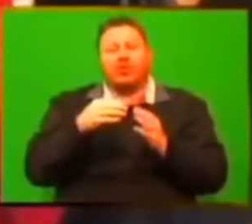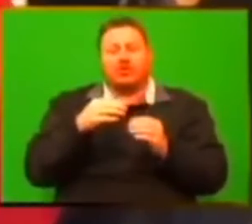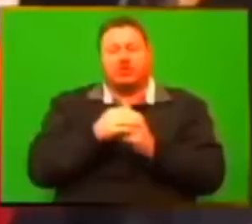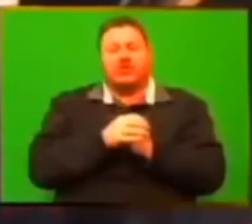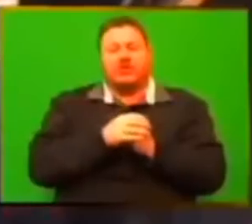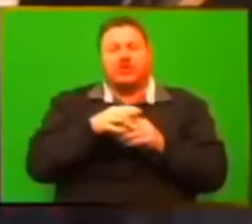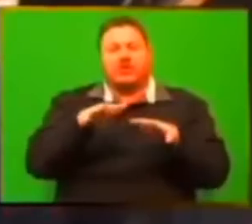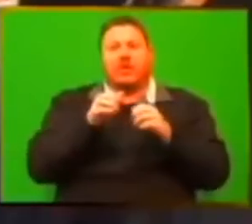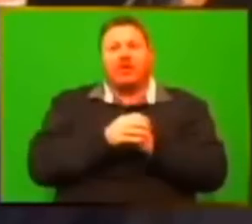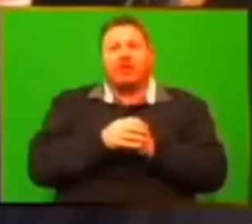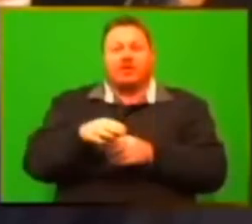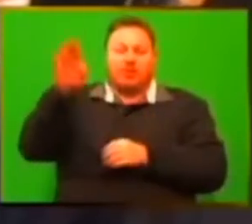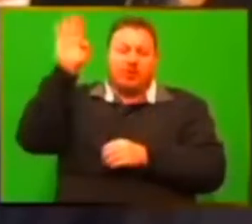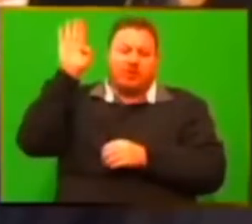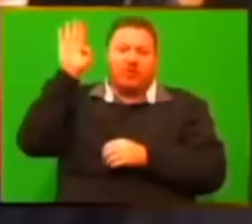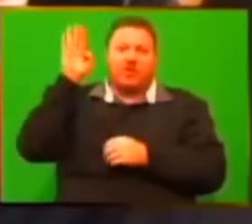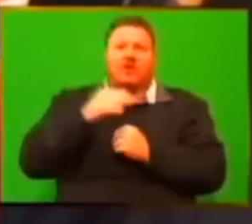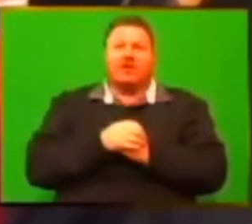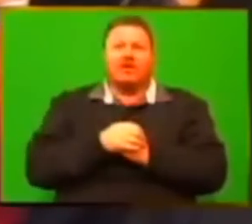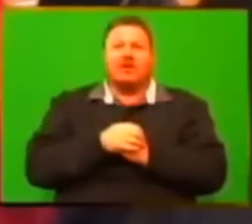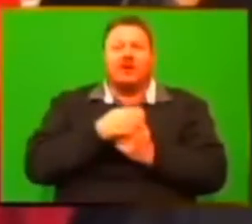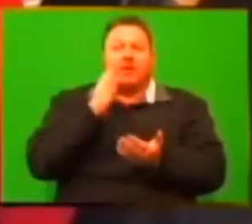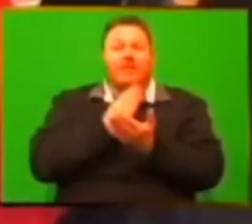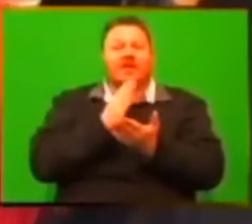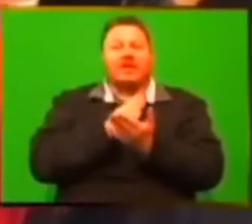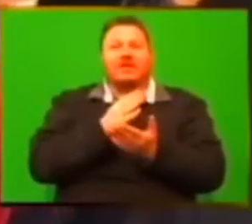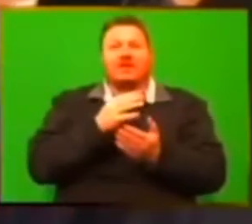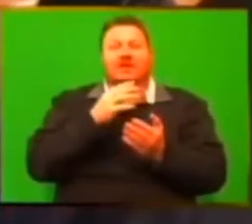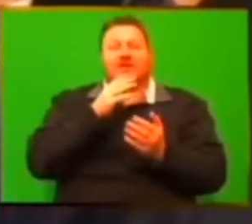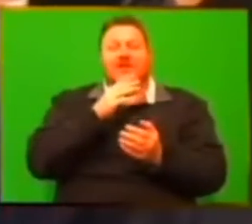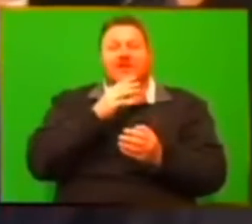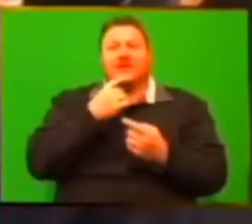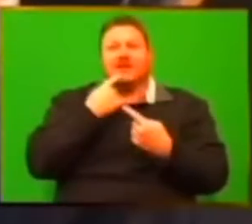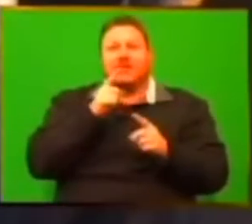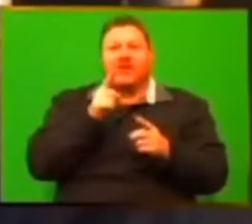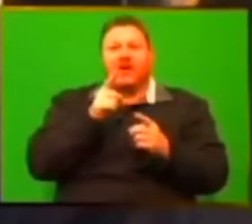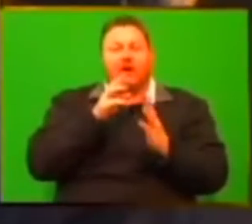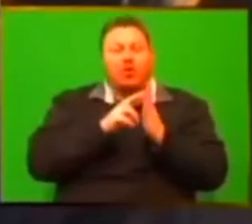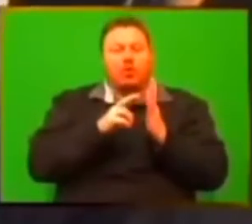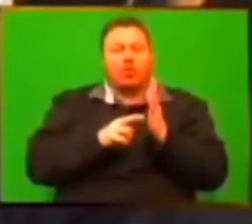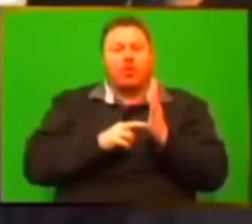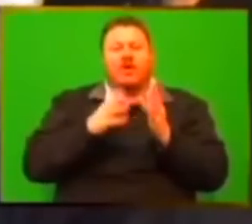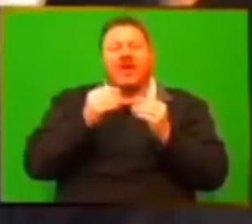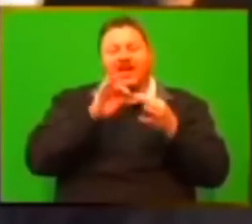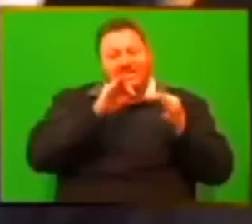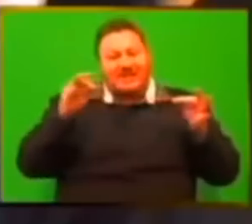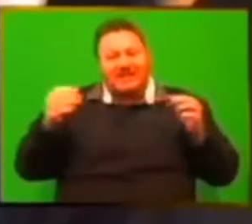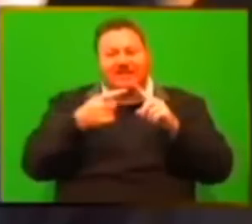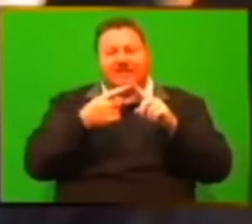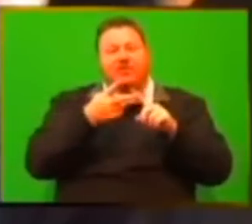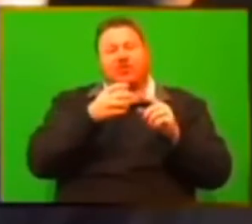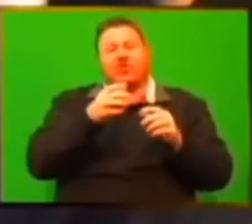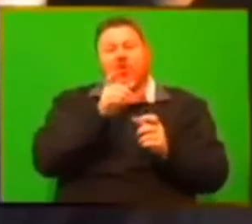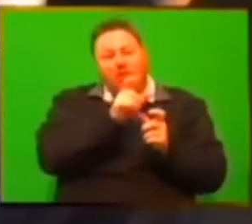of order is raised, you must specify the rule and the specific sentence or a